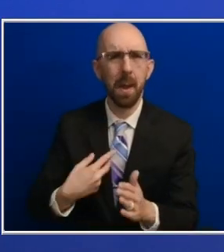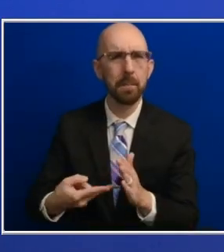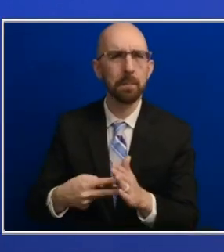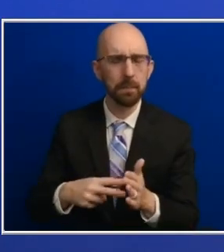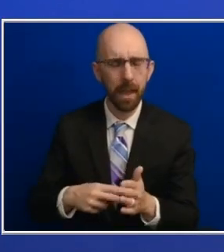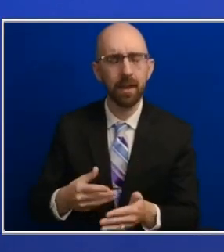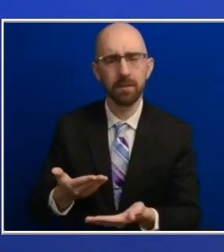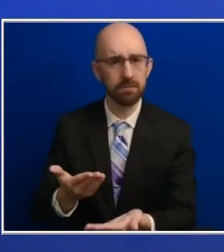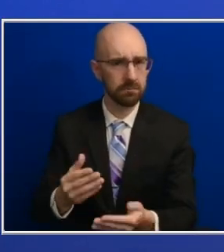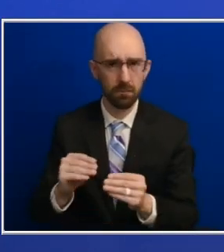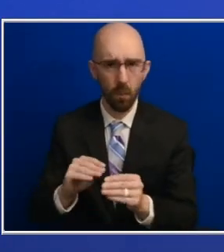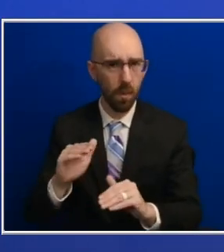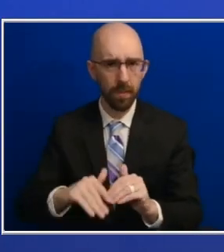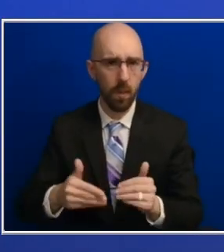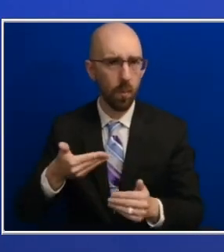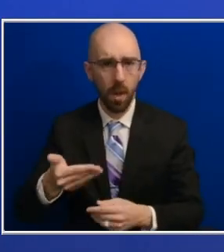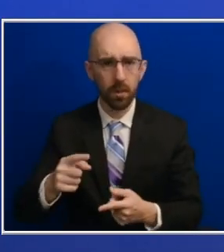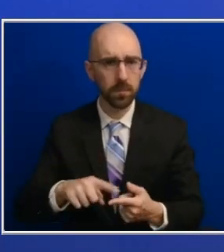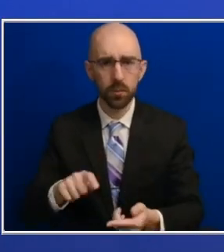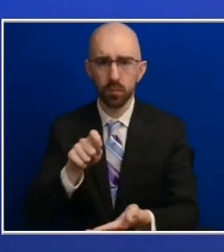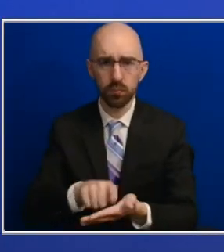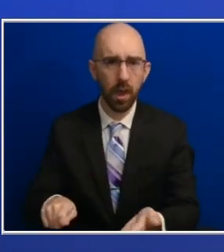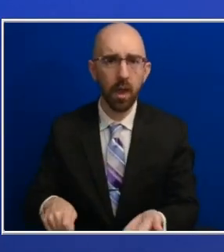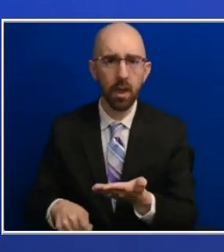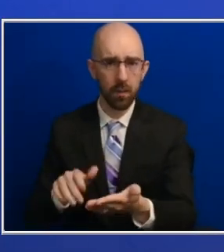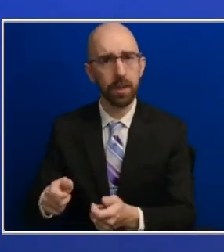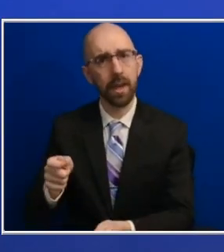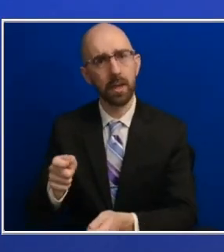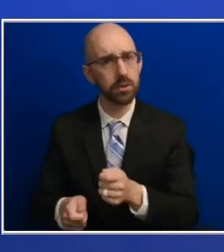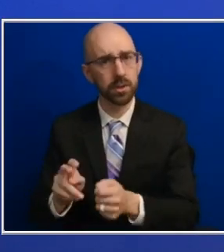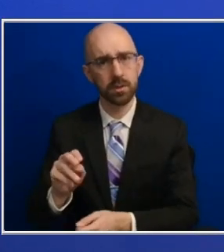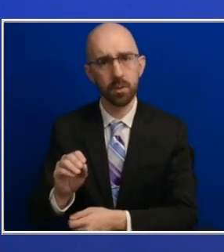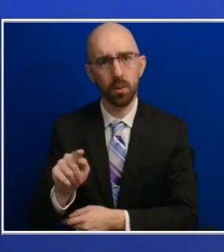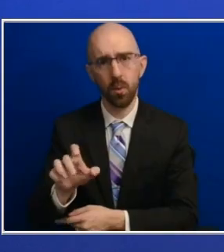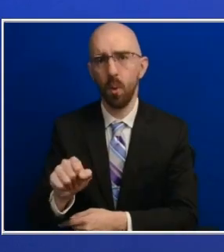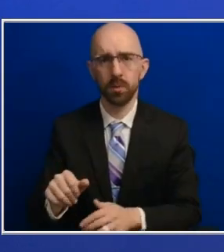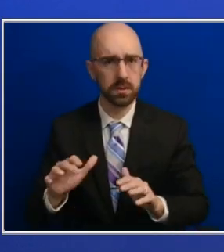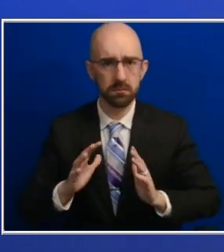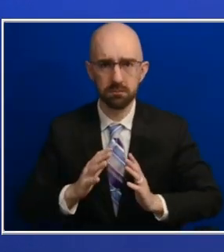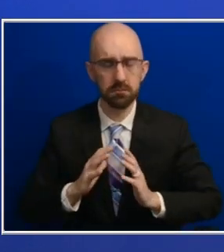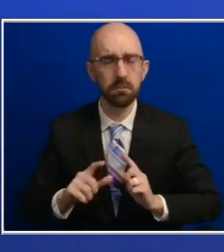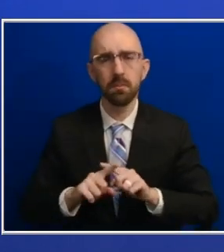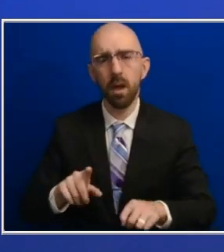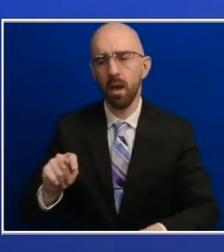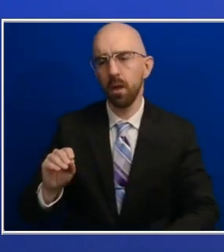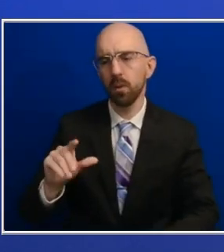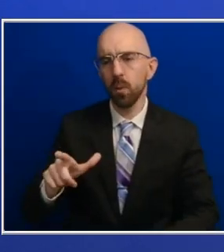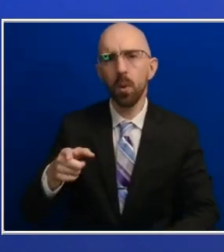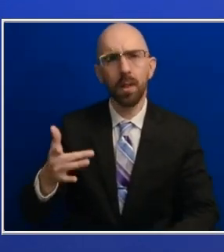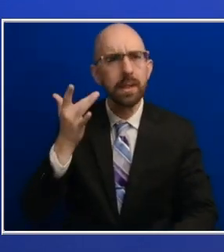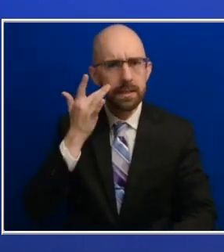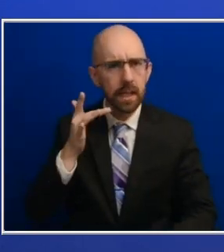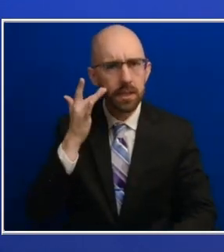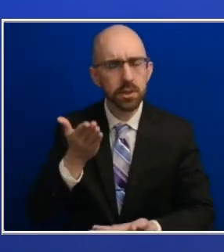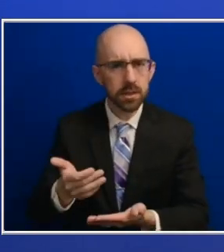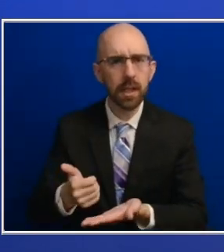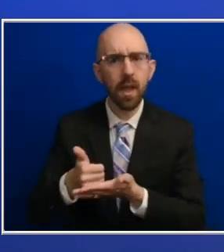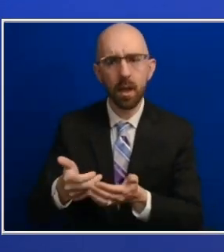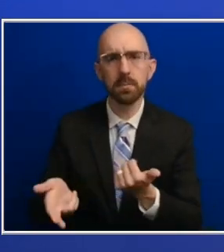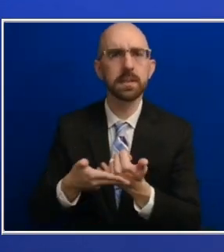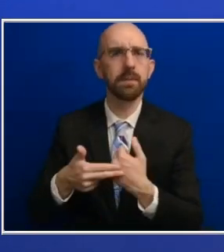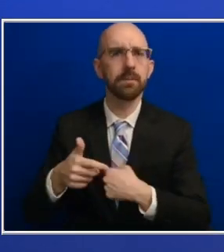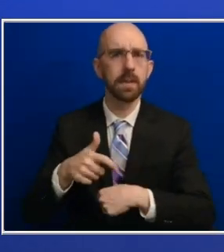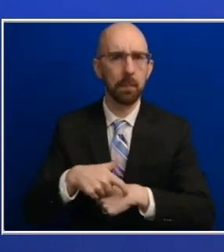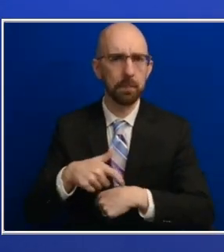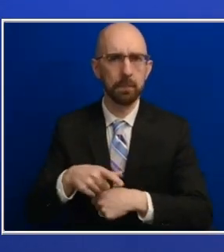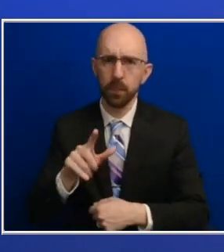more than welcome to write in, and we can adjust the note as needed. But this tool is very intelligent, helps save time, and is very